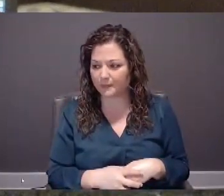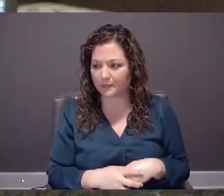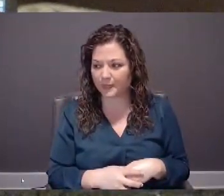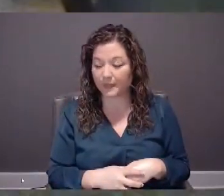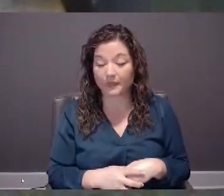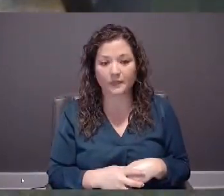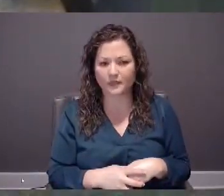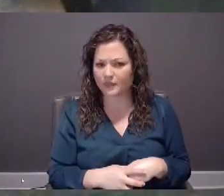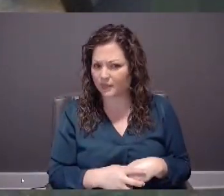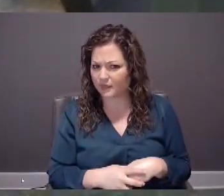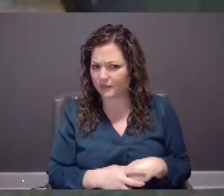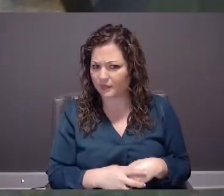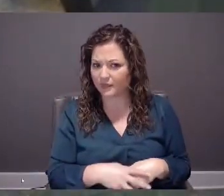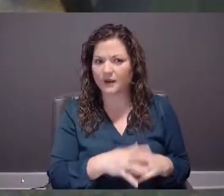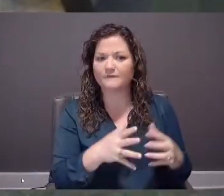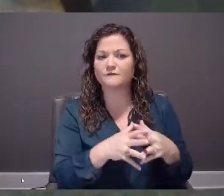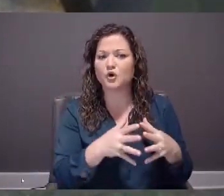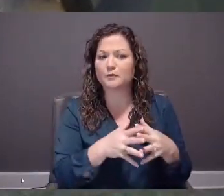football team members,